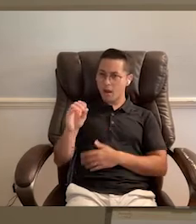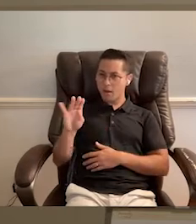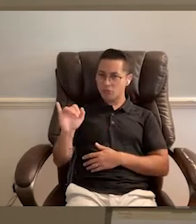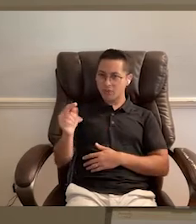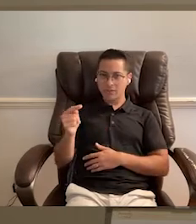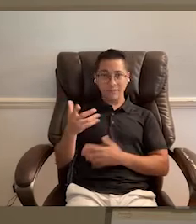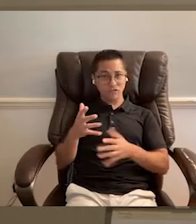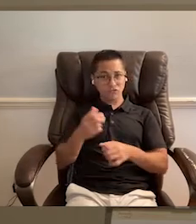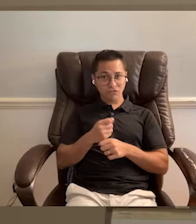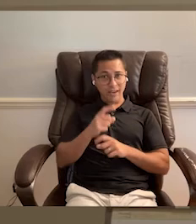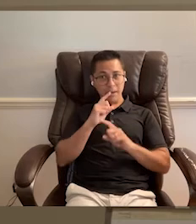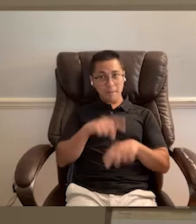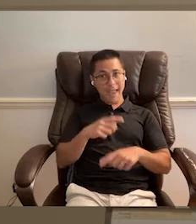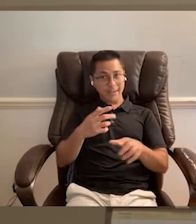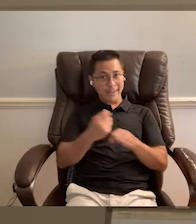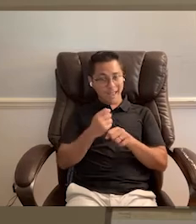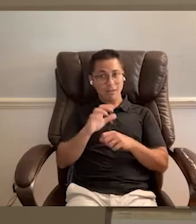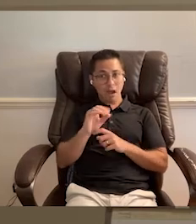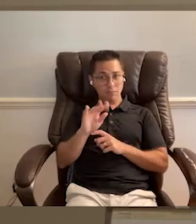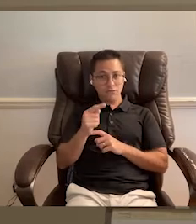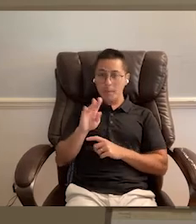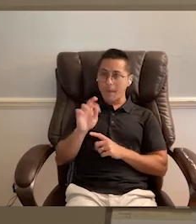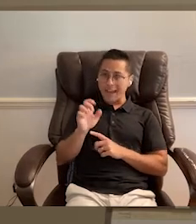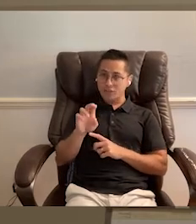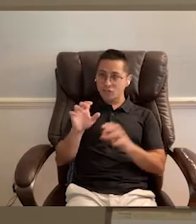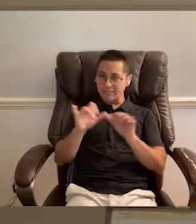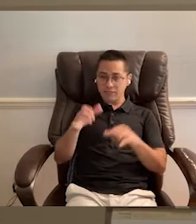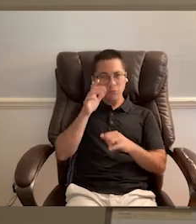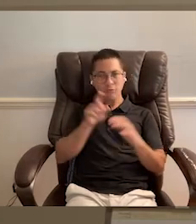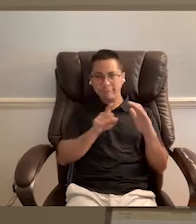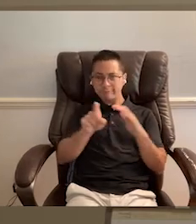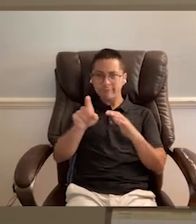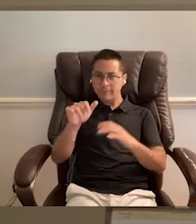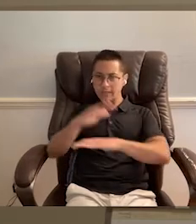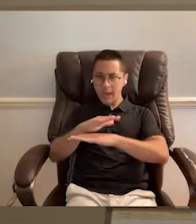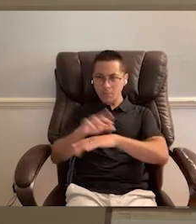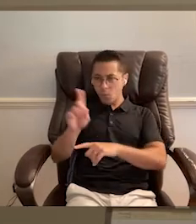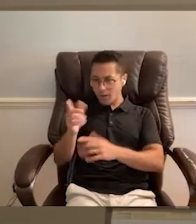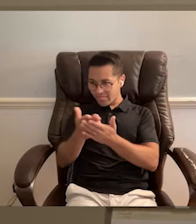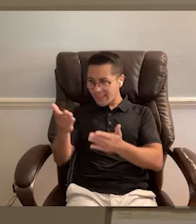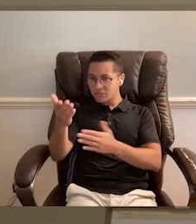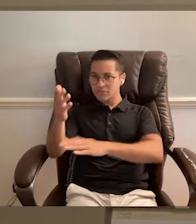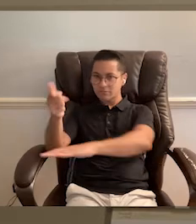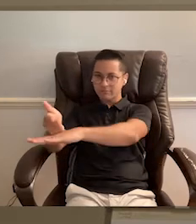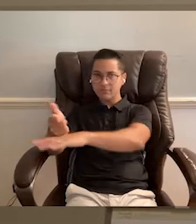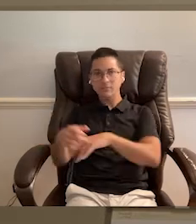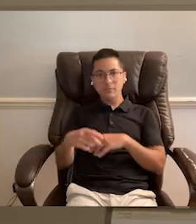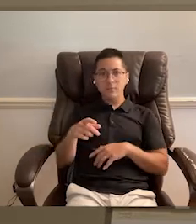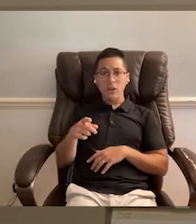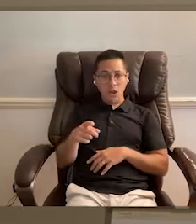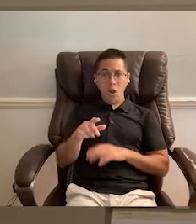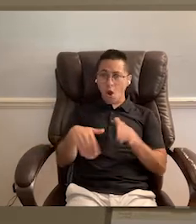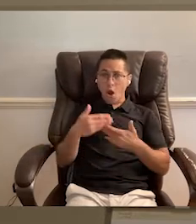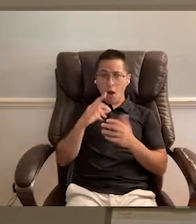Another task they programmed is retrieving a book. a specific book. So you can just tell Use the the author and the